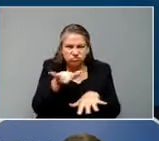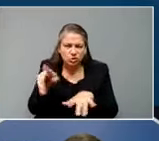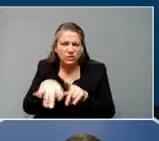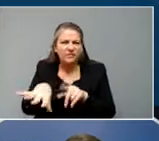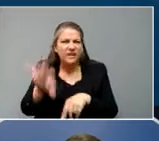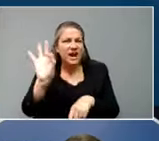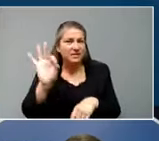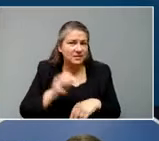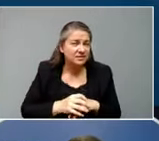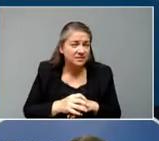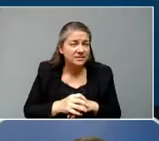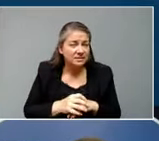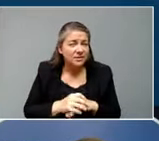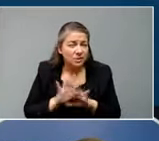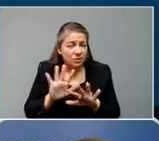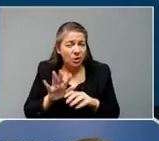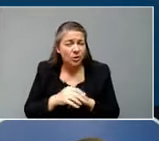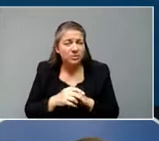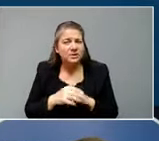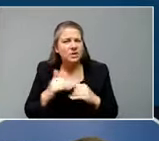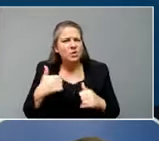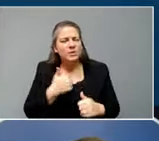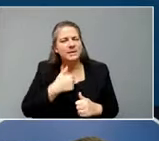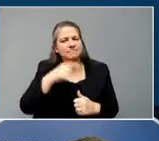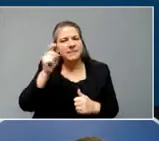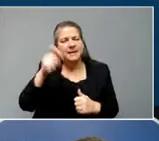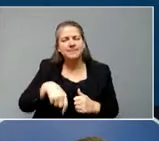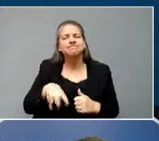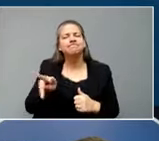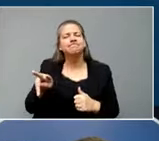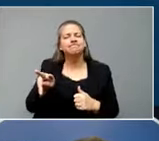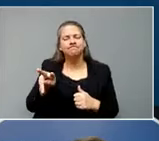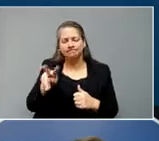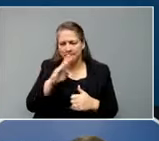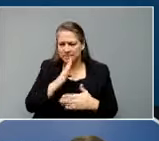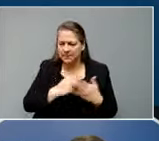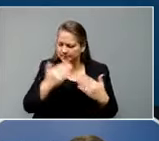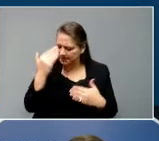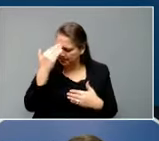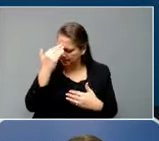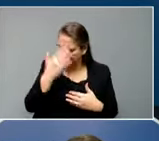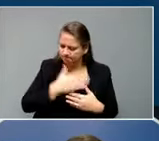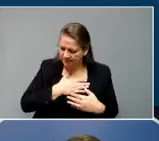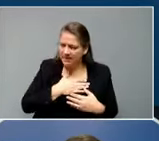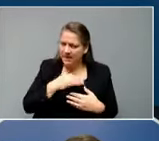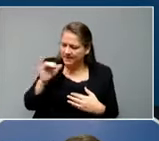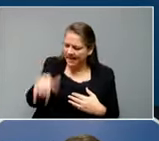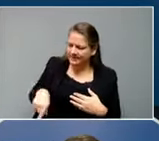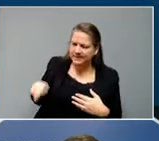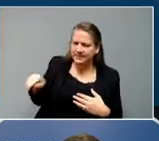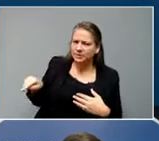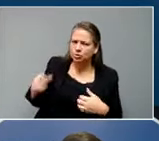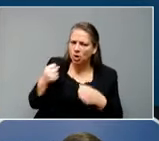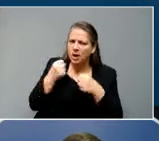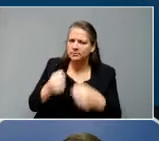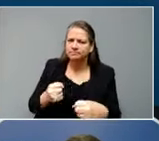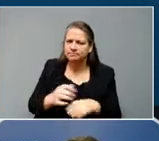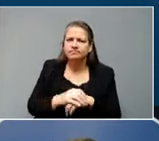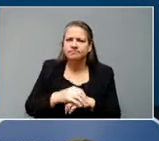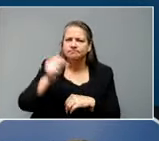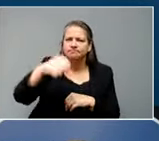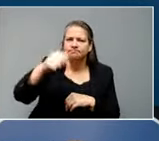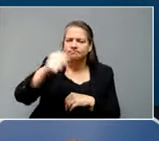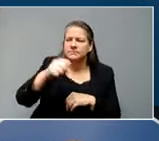the humility to know the adversary we face is strong, and to be just as